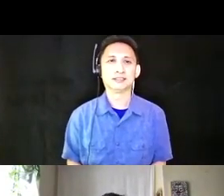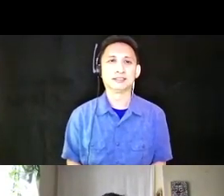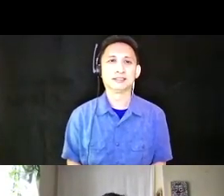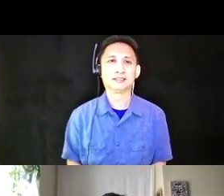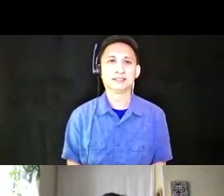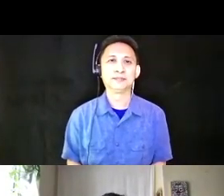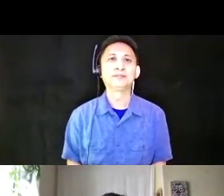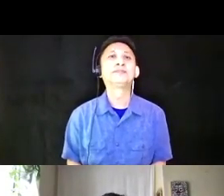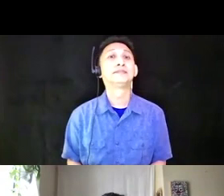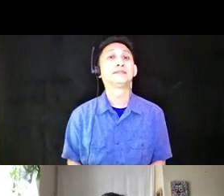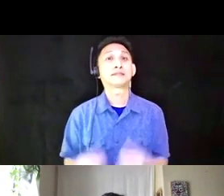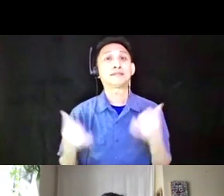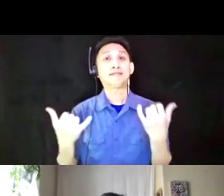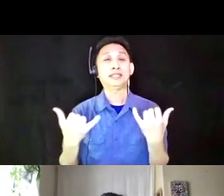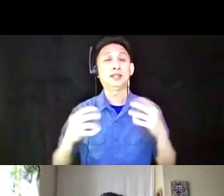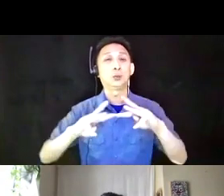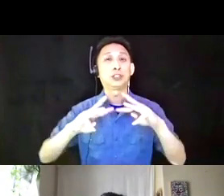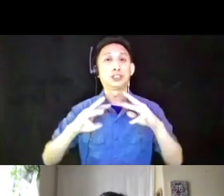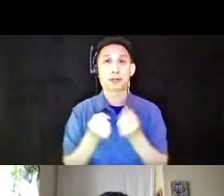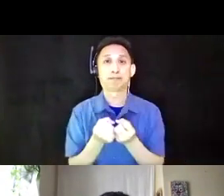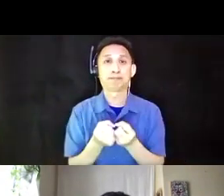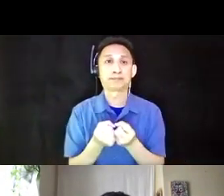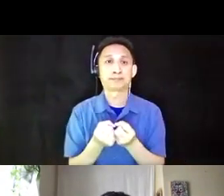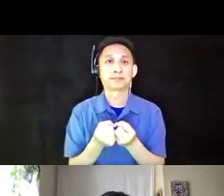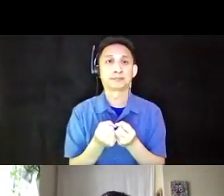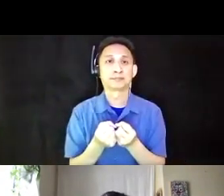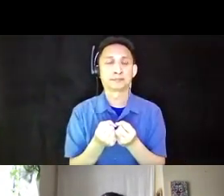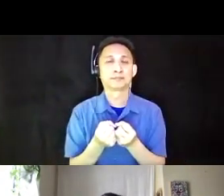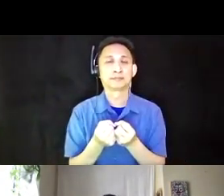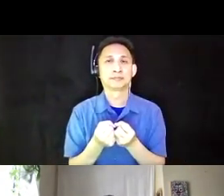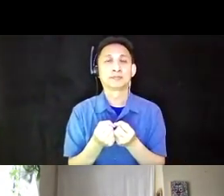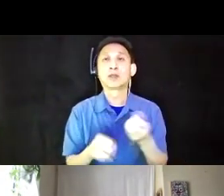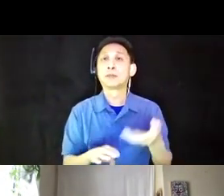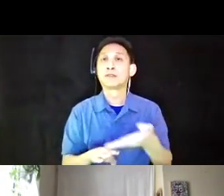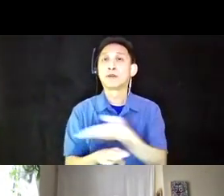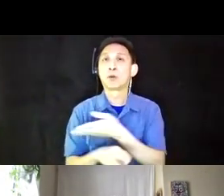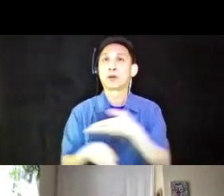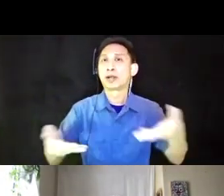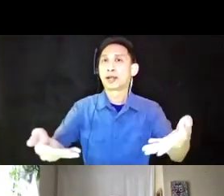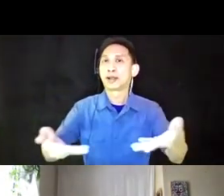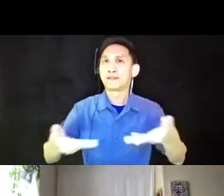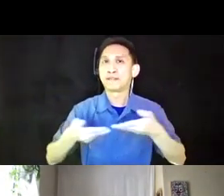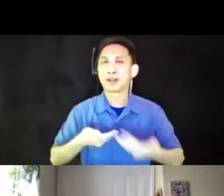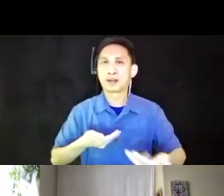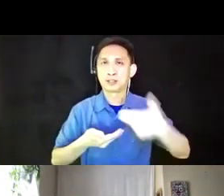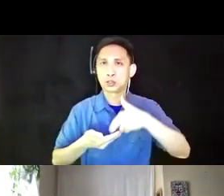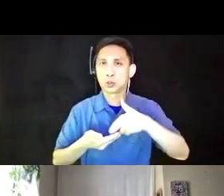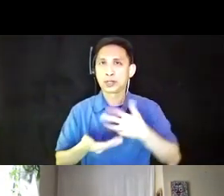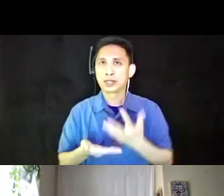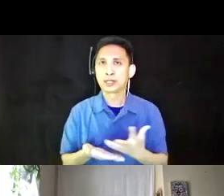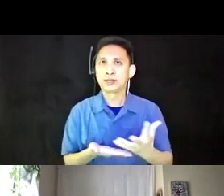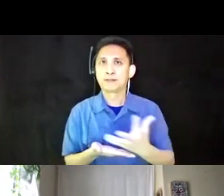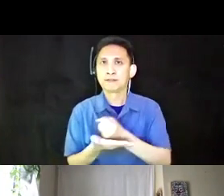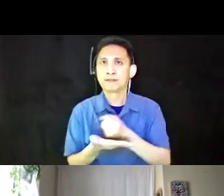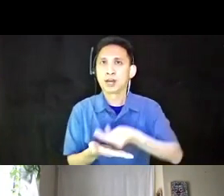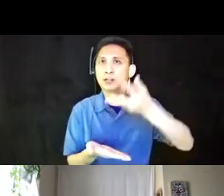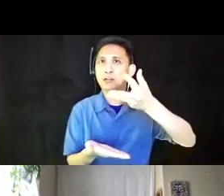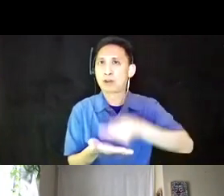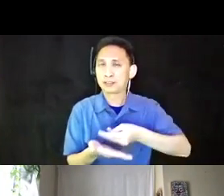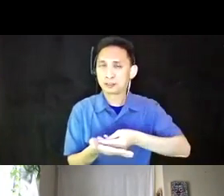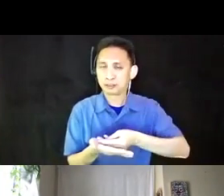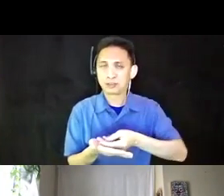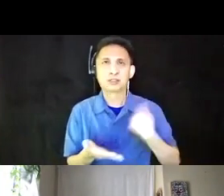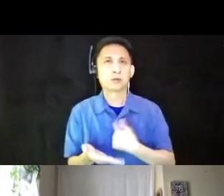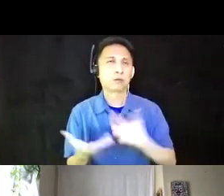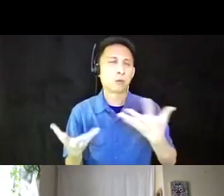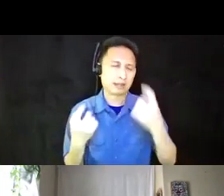great. So in today's workshop, when we were invited to join the fundraiser, we really wanted to think about the theme of